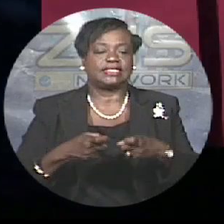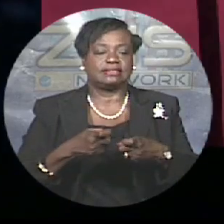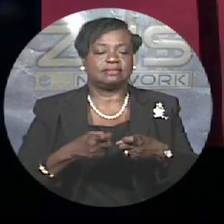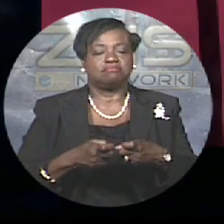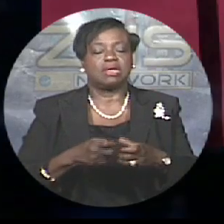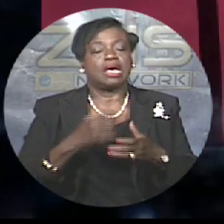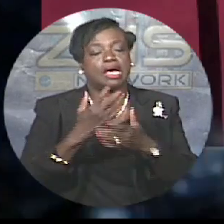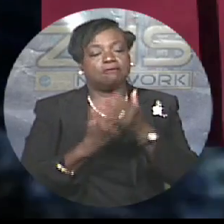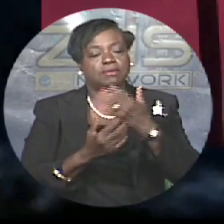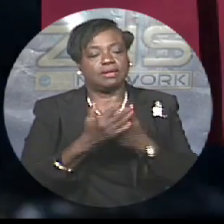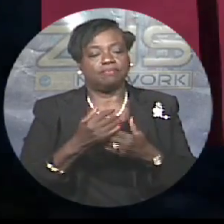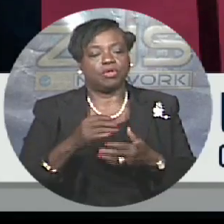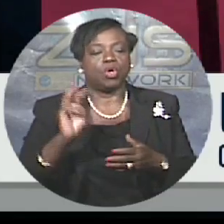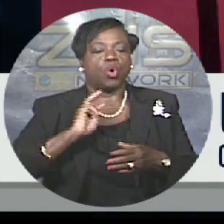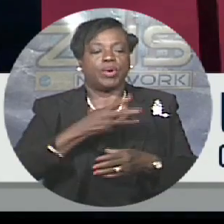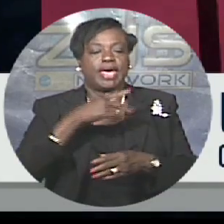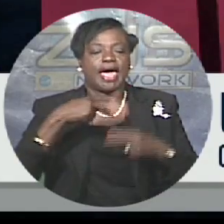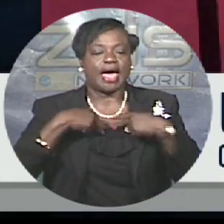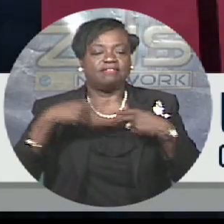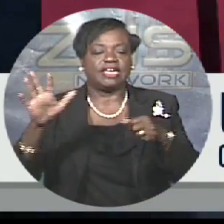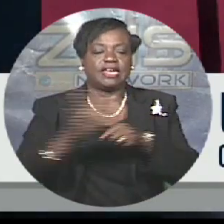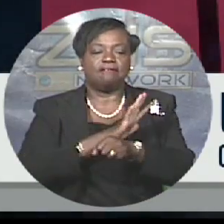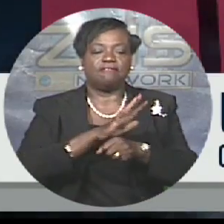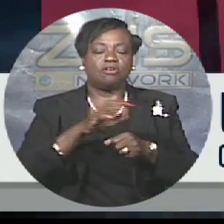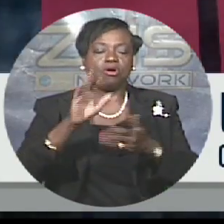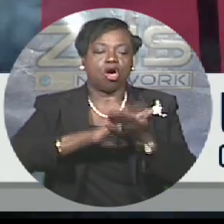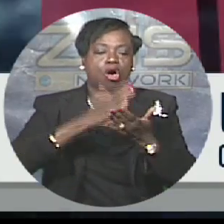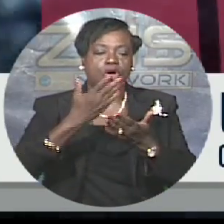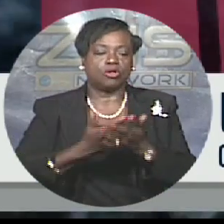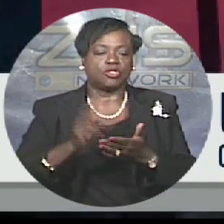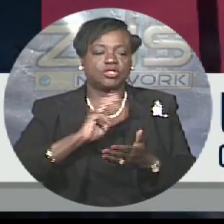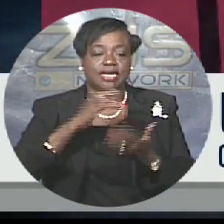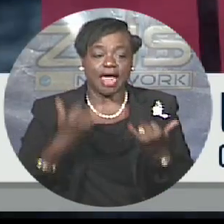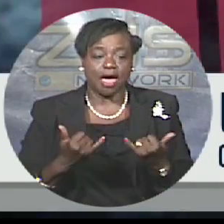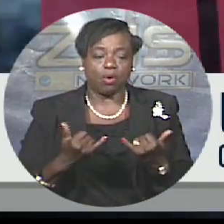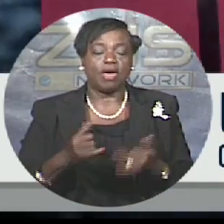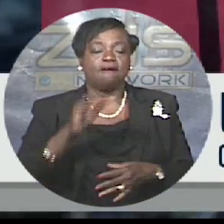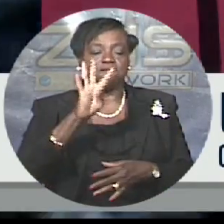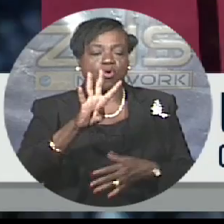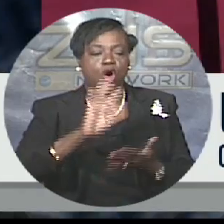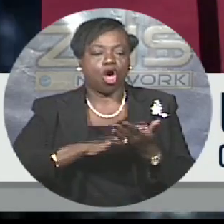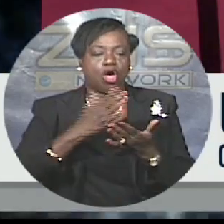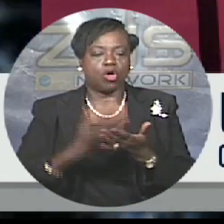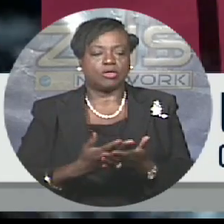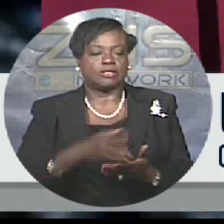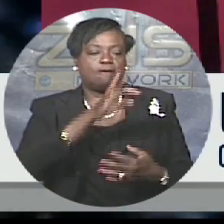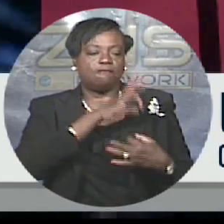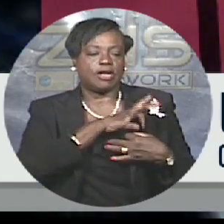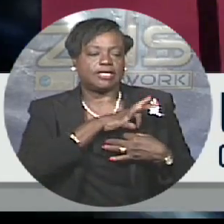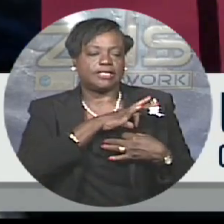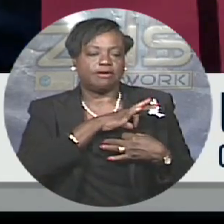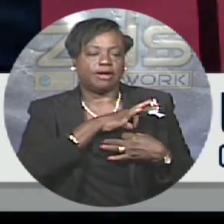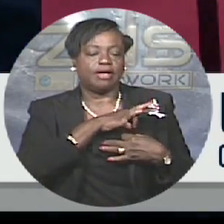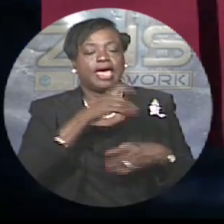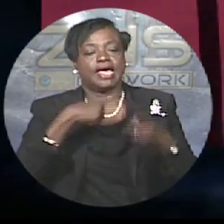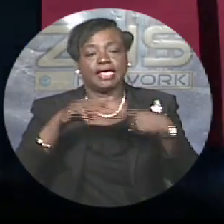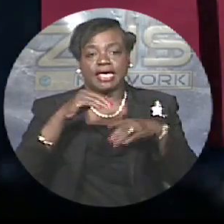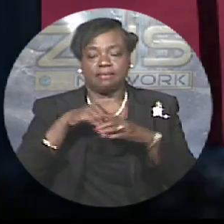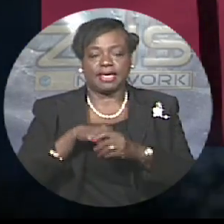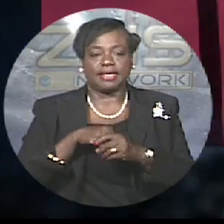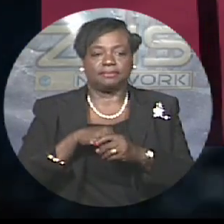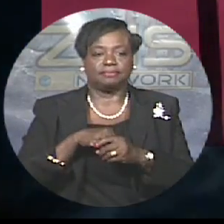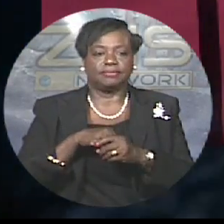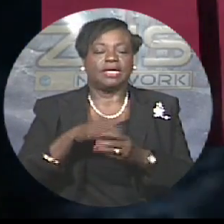cooks. Apparently, we have like 4 cooks right now working in the kitchen. They're volunteers. They came in, they're part of